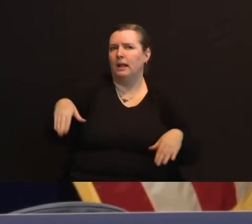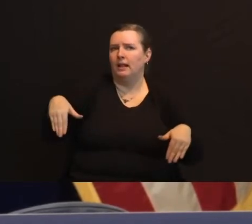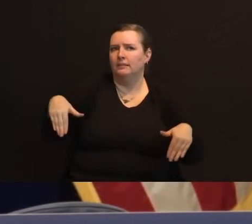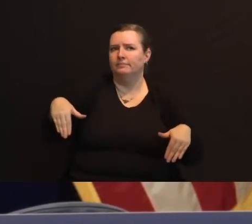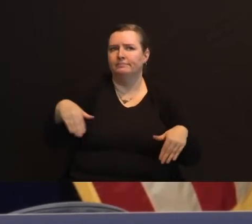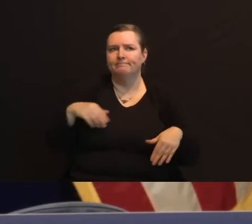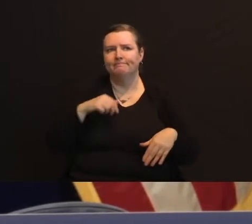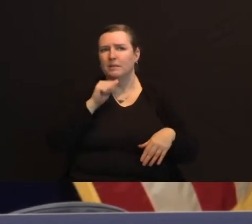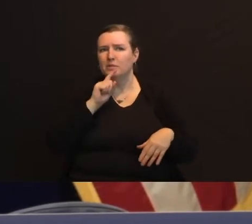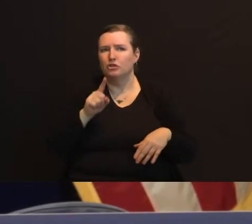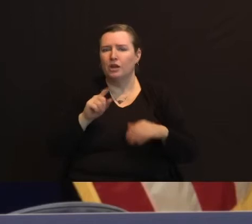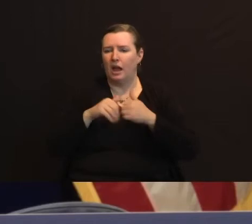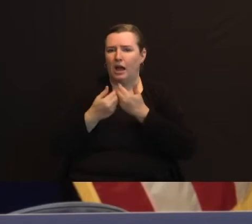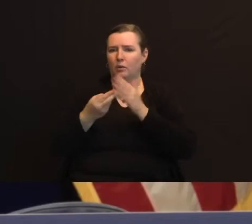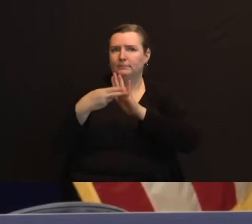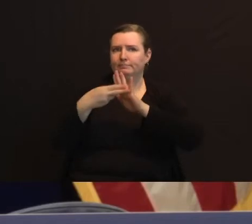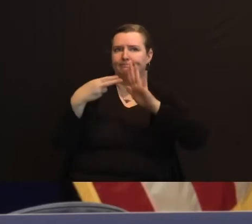look into how this will be